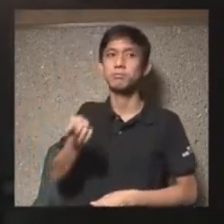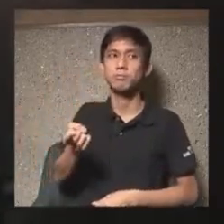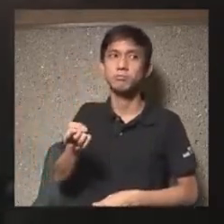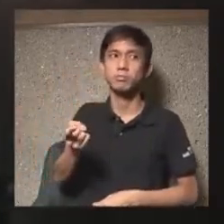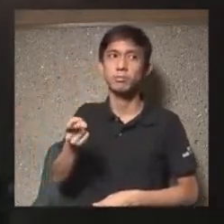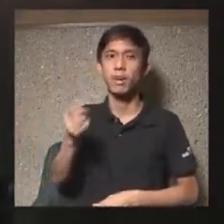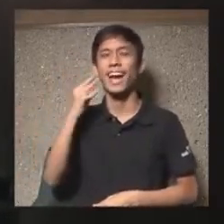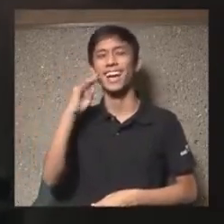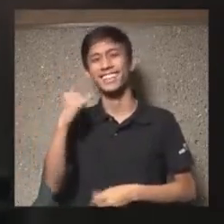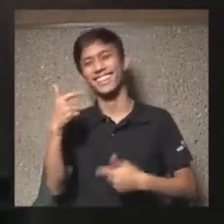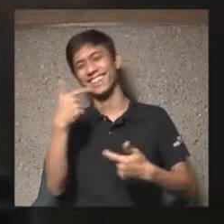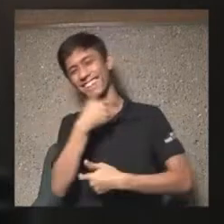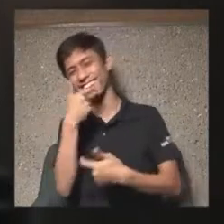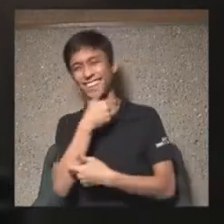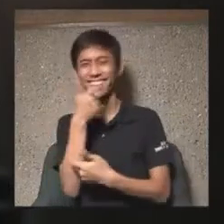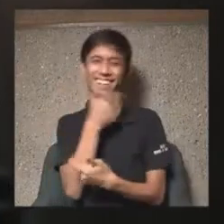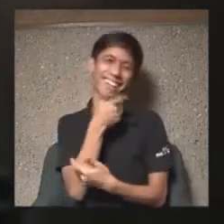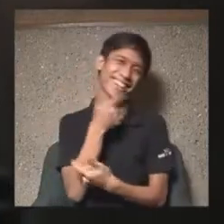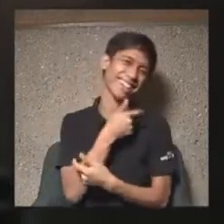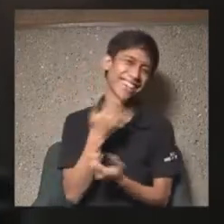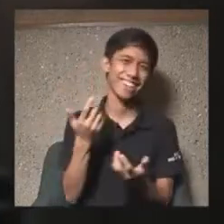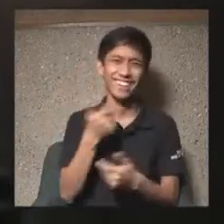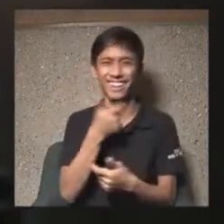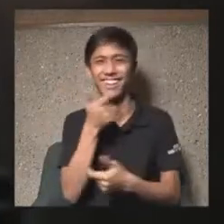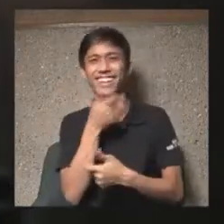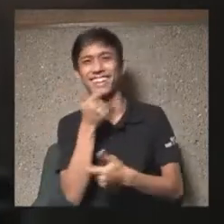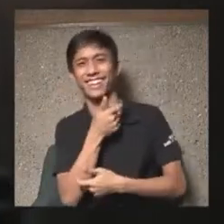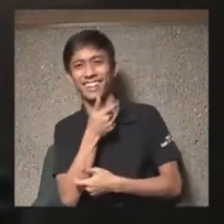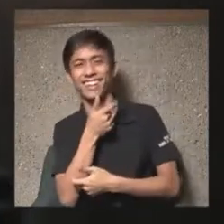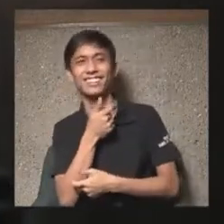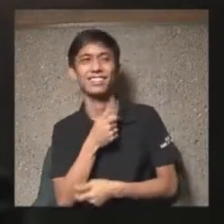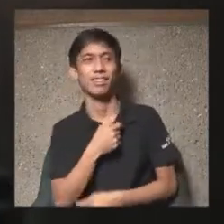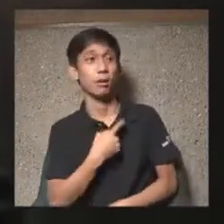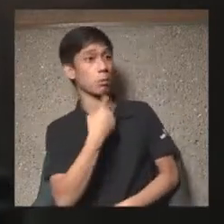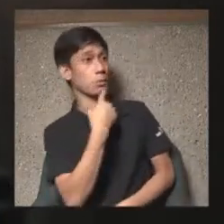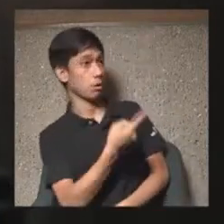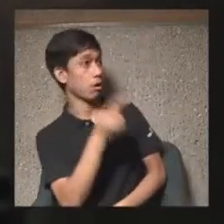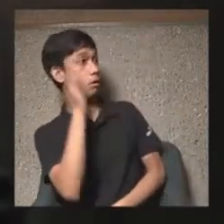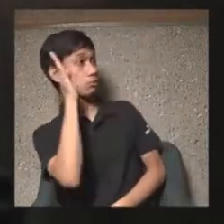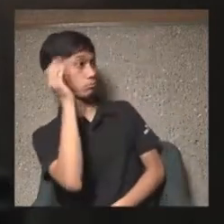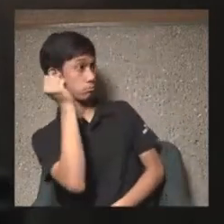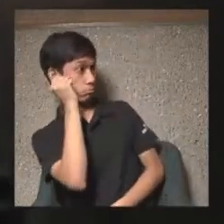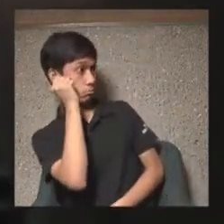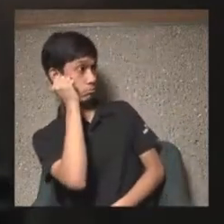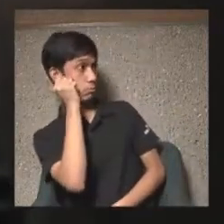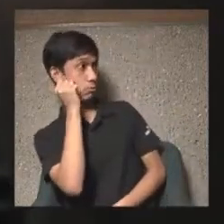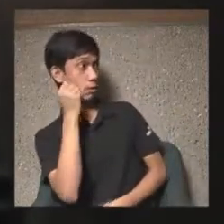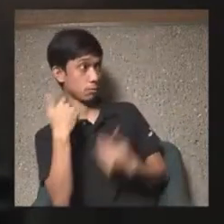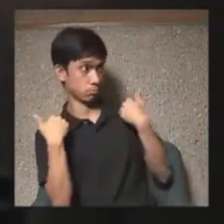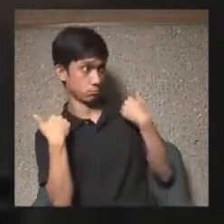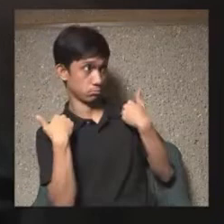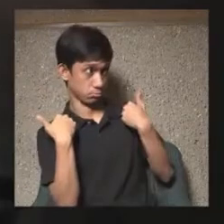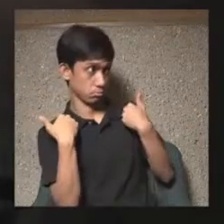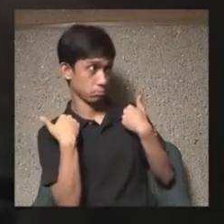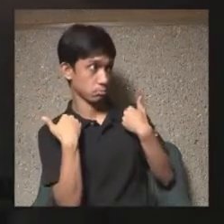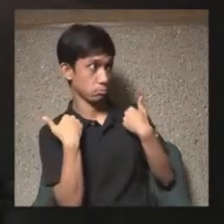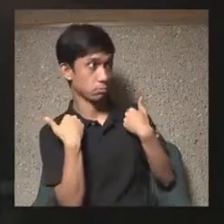tells me something unexpected. He says, Bo, I have a